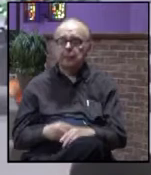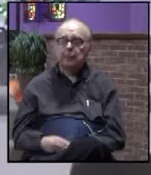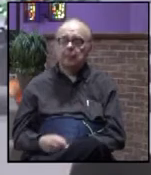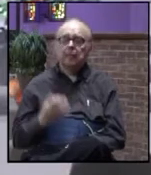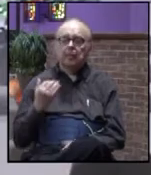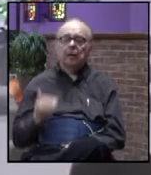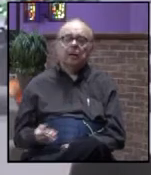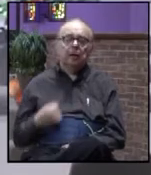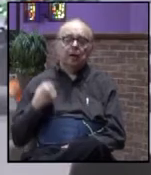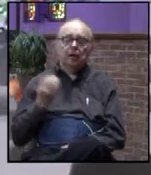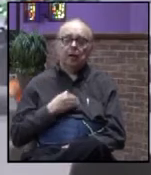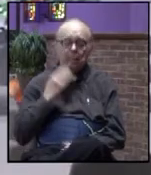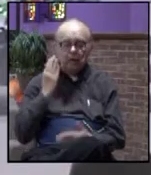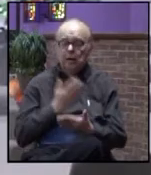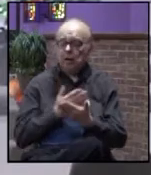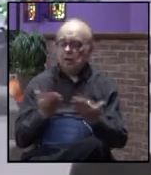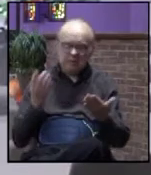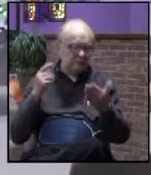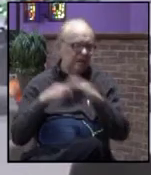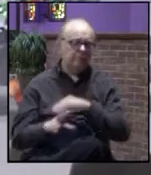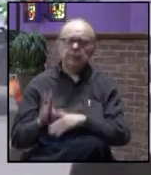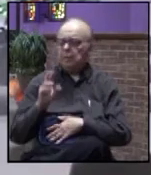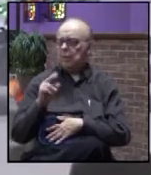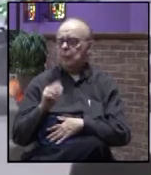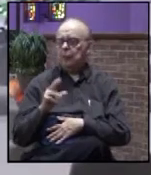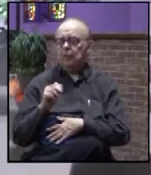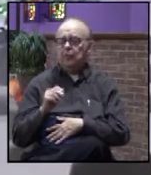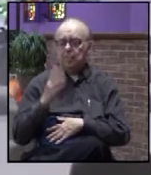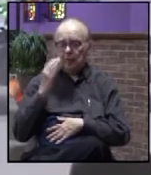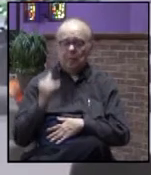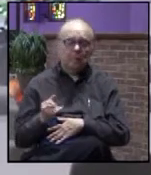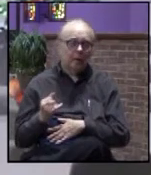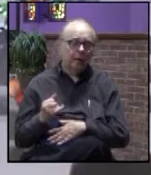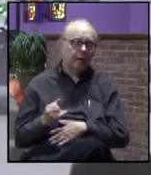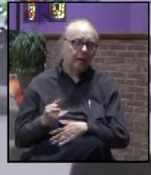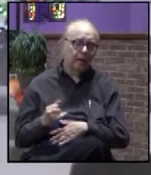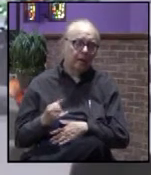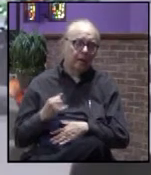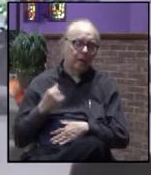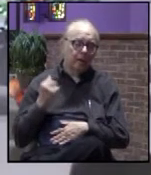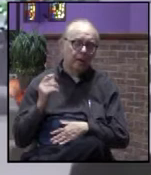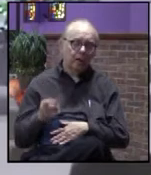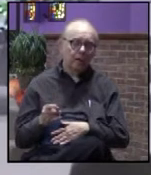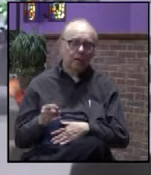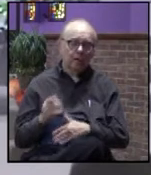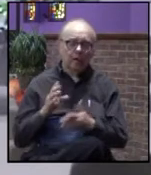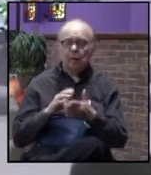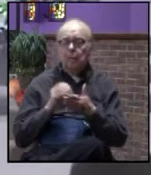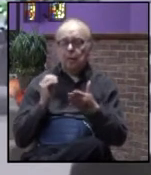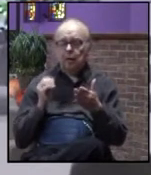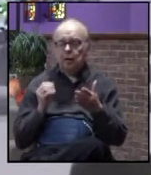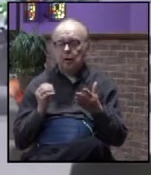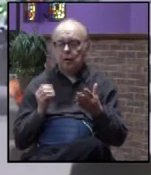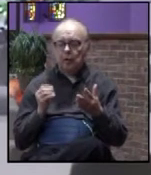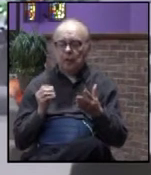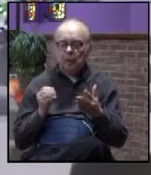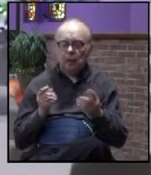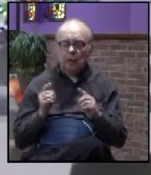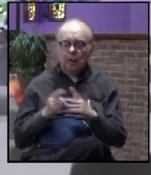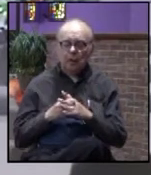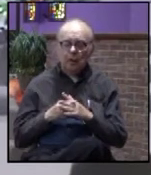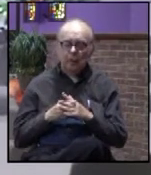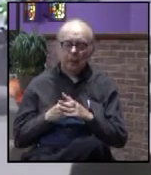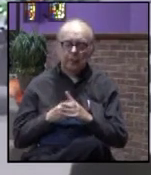Now, will we know everything in depth? No. Because why? Because you learn, when you start